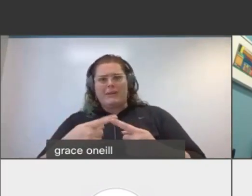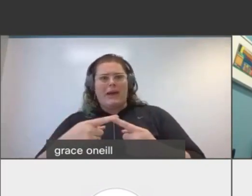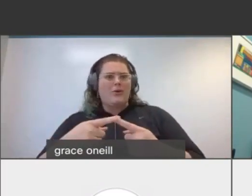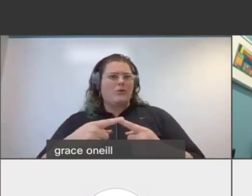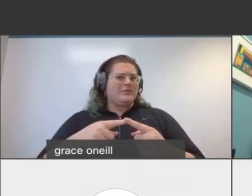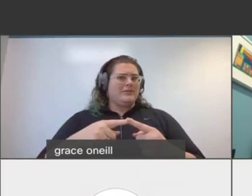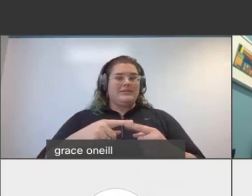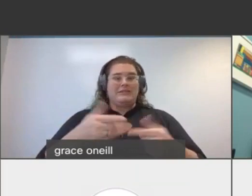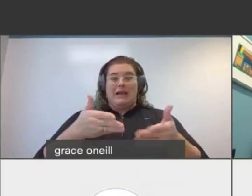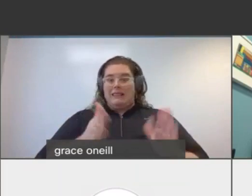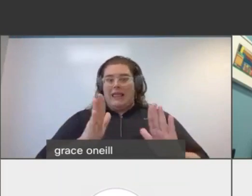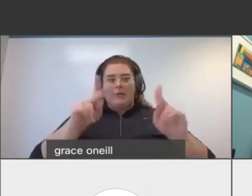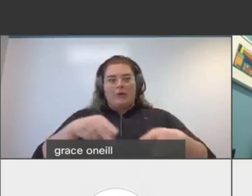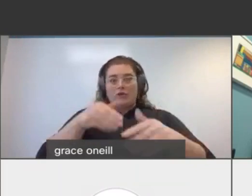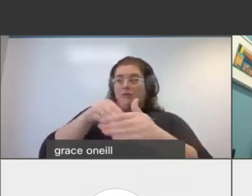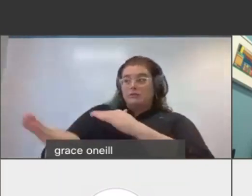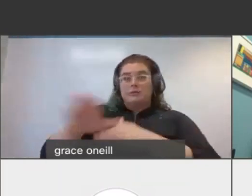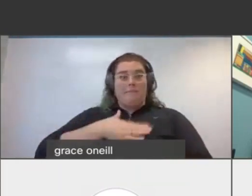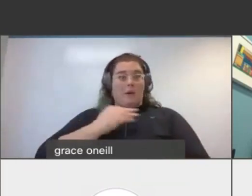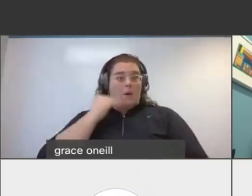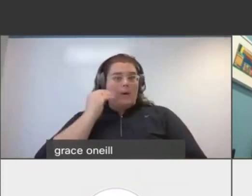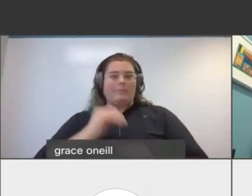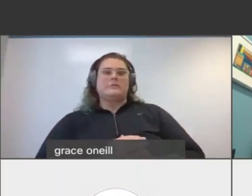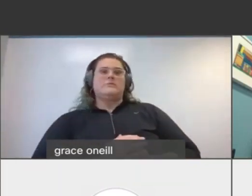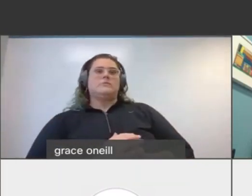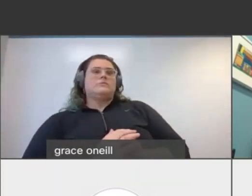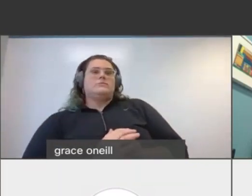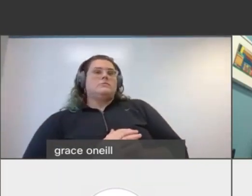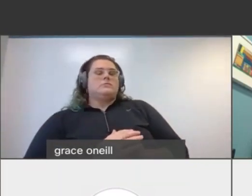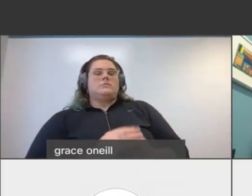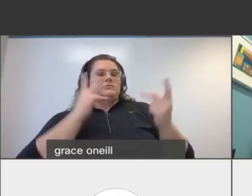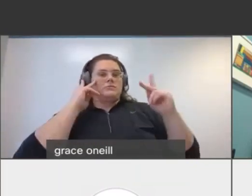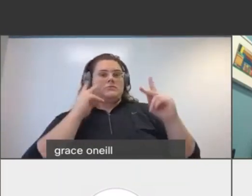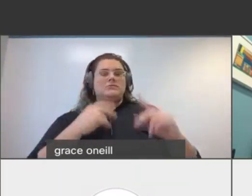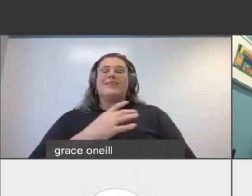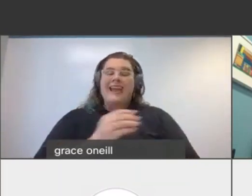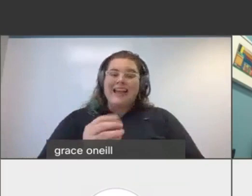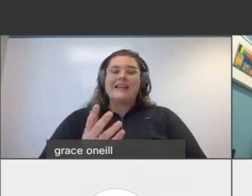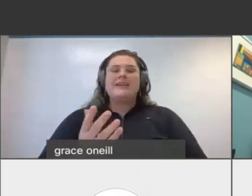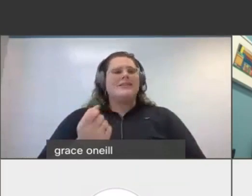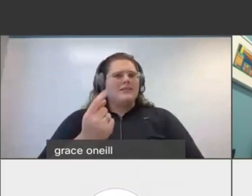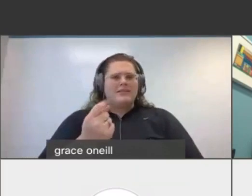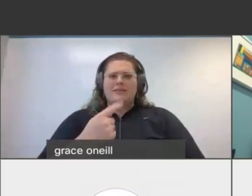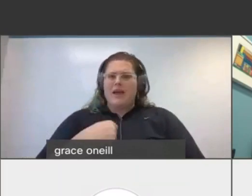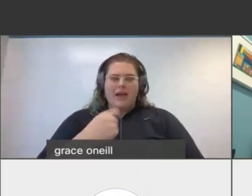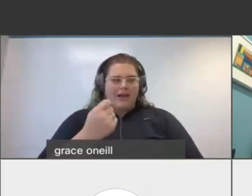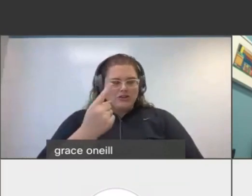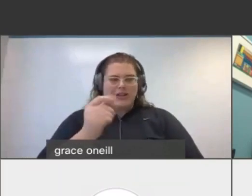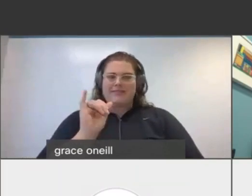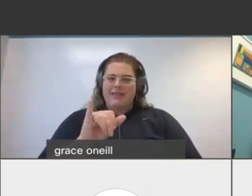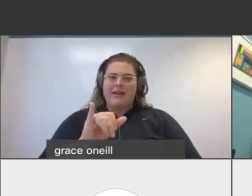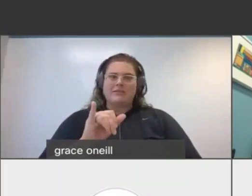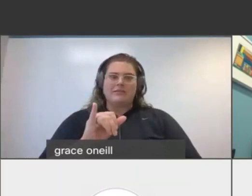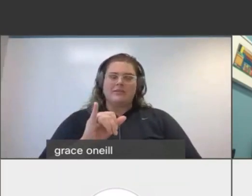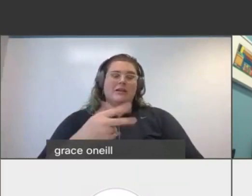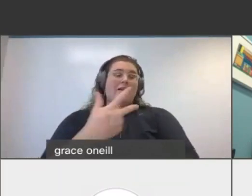allowing someone in their home. And the reality is, while it is true that the vaccination rate for